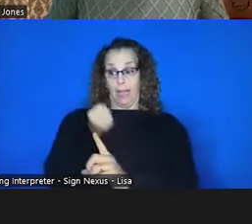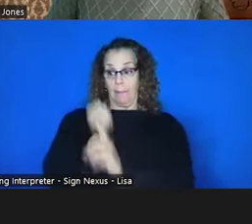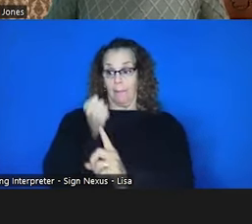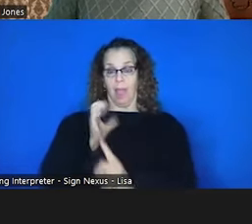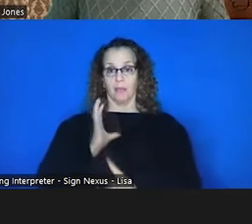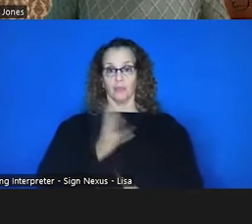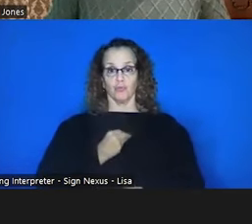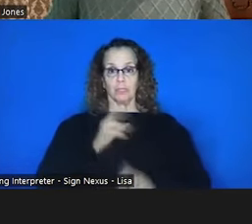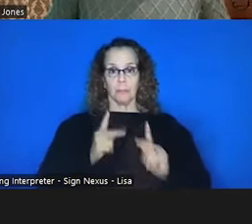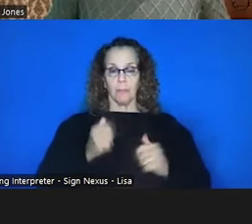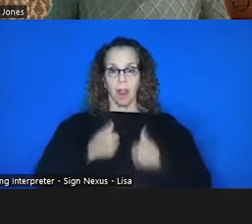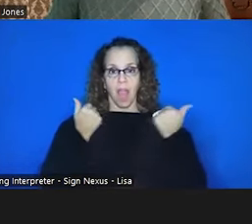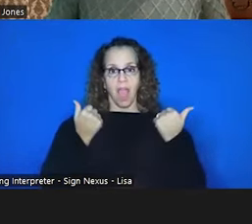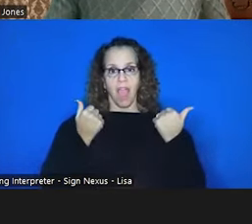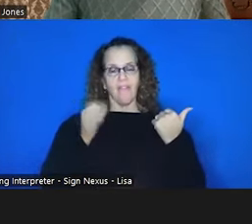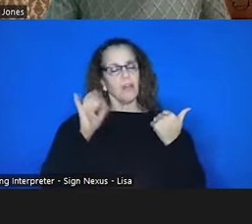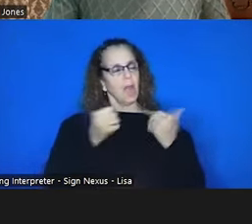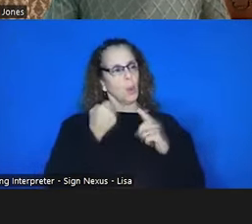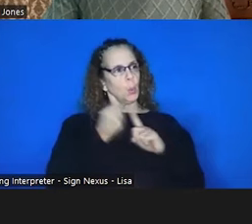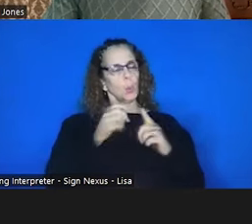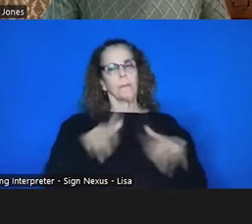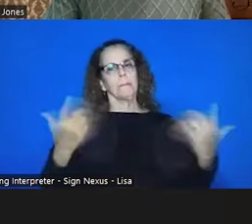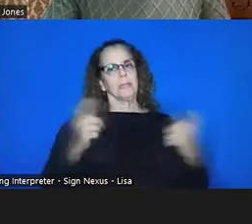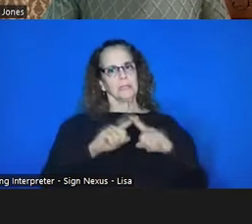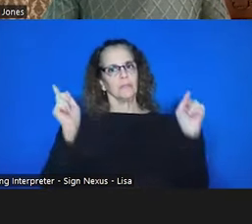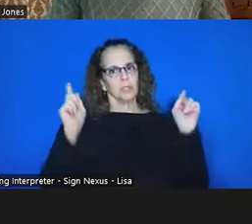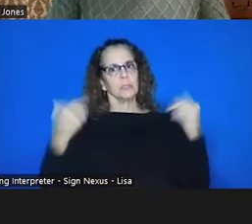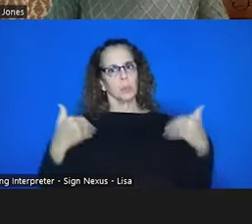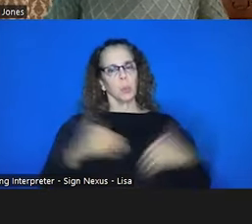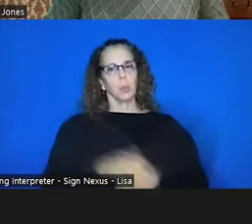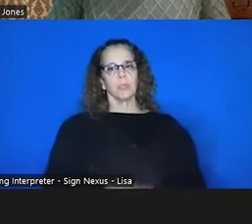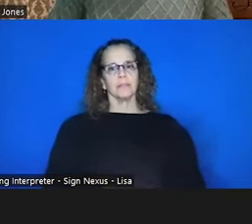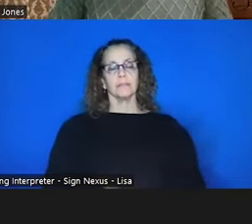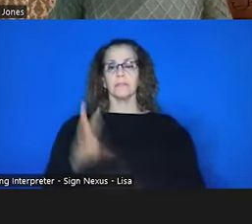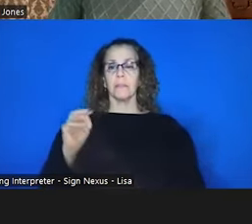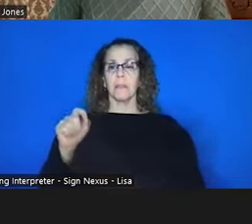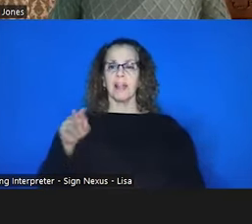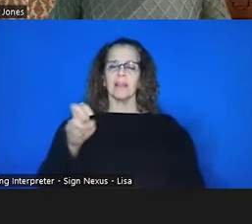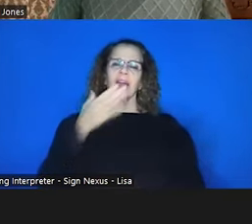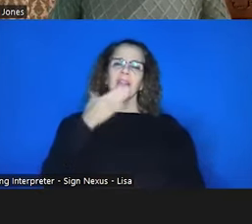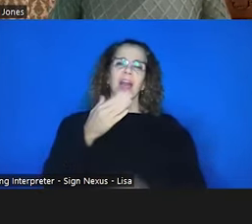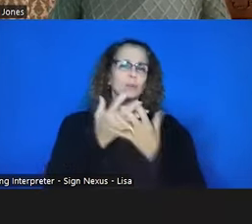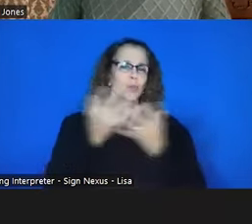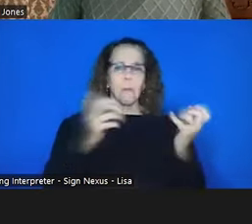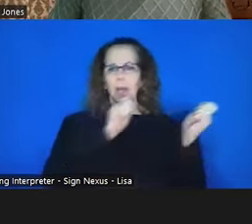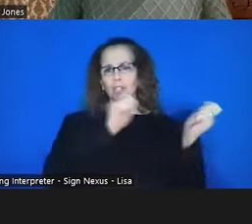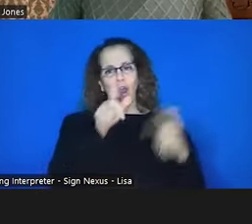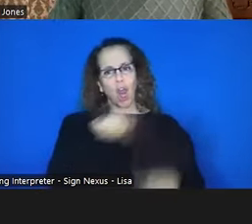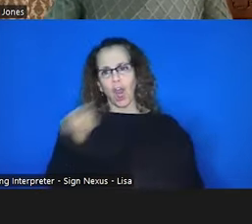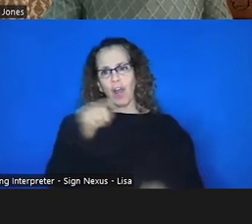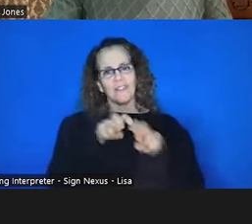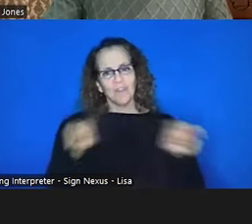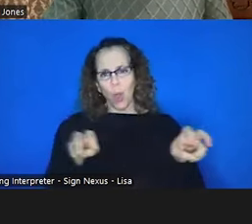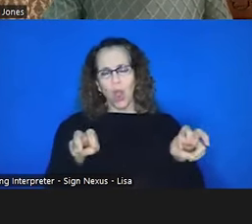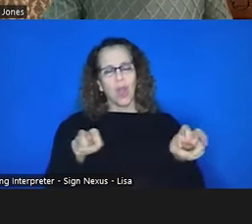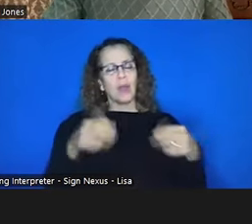people's lives, that it would make a huge difference. Thank you so much, all of you, each of you, Imara,